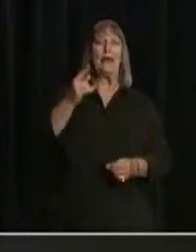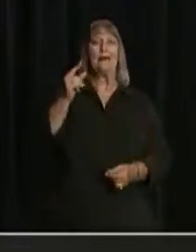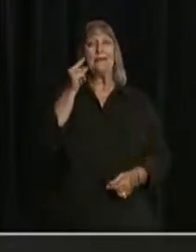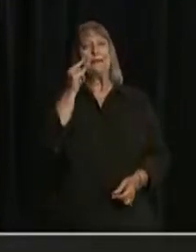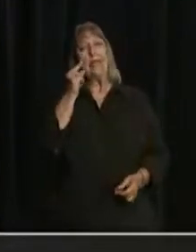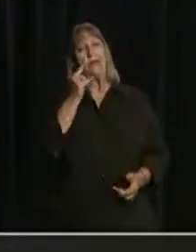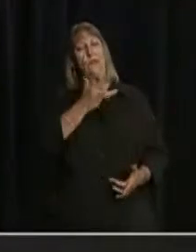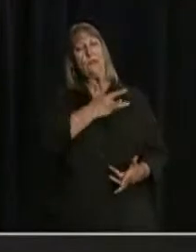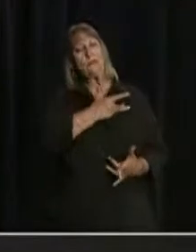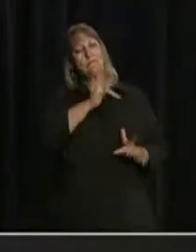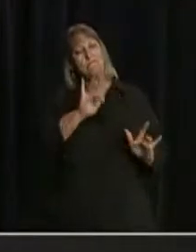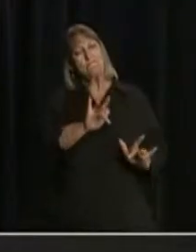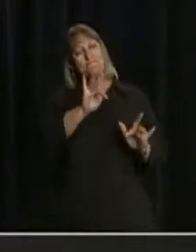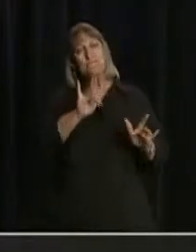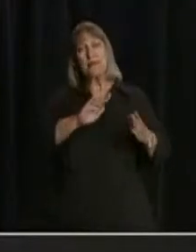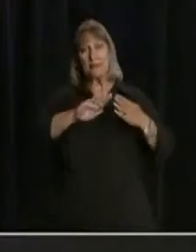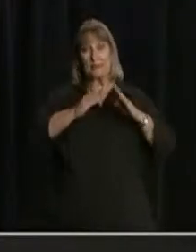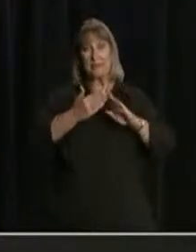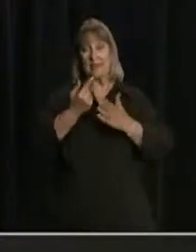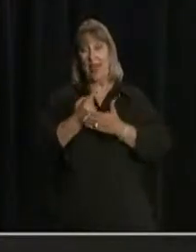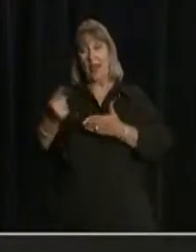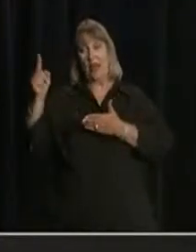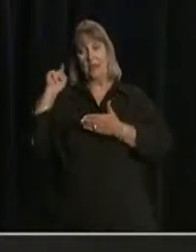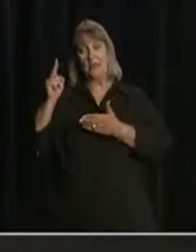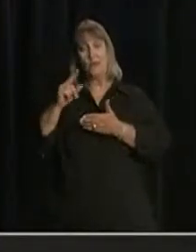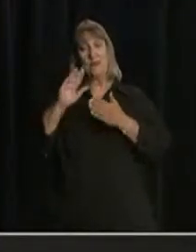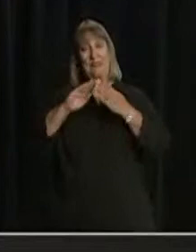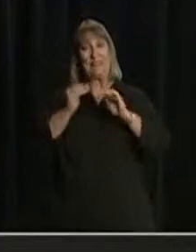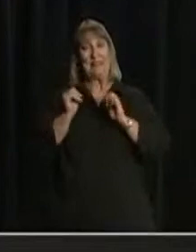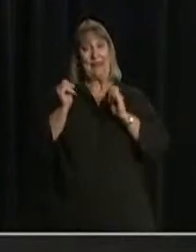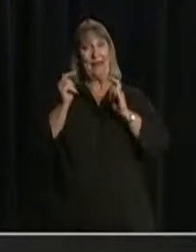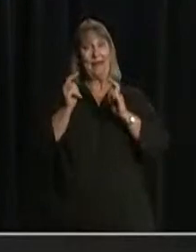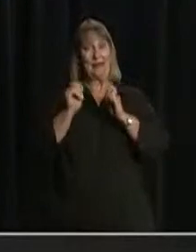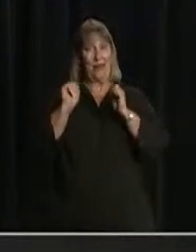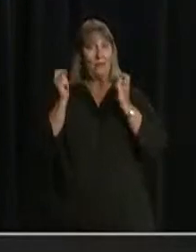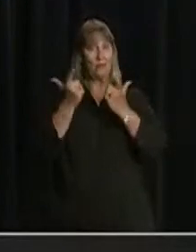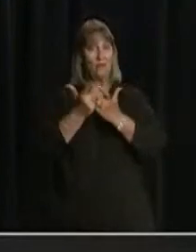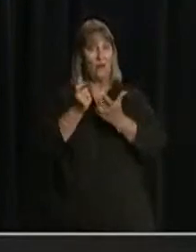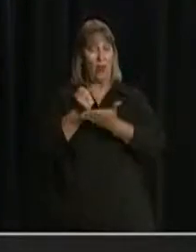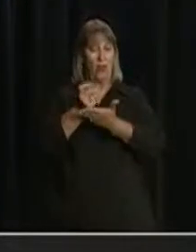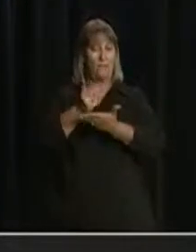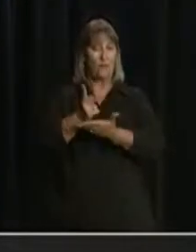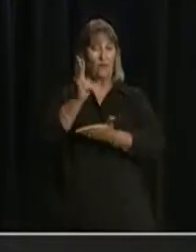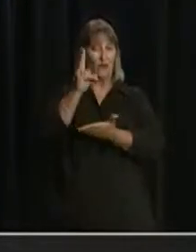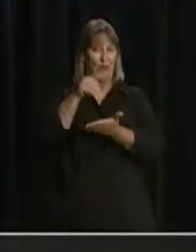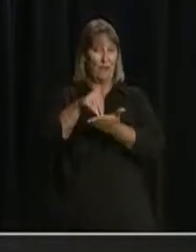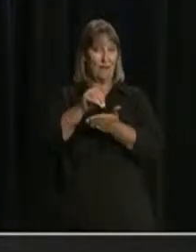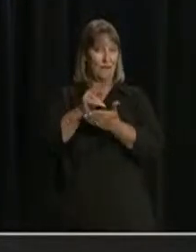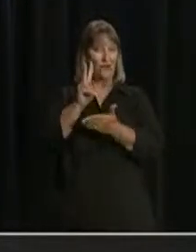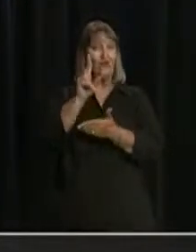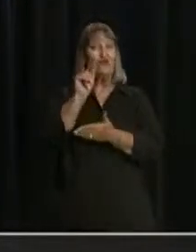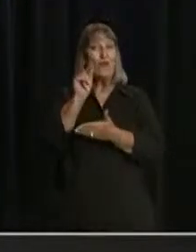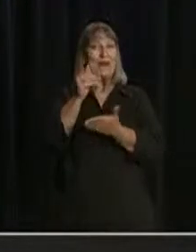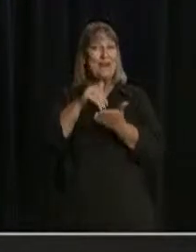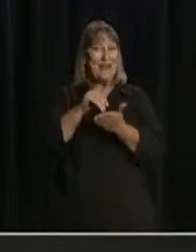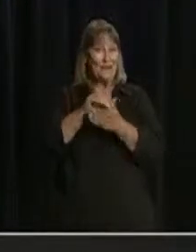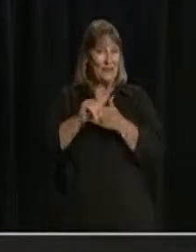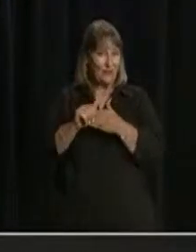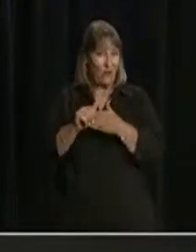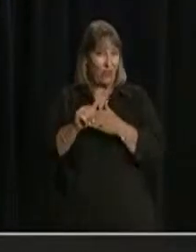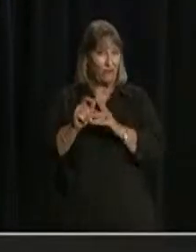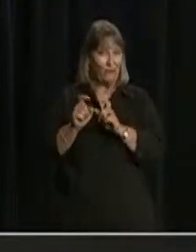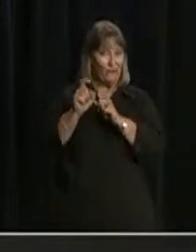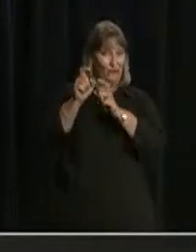city. Last week, the city council approved $200,000 for Catholic Charities to help asylum seekers that are coming in. Not sure if that